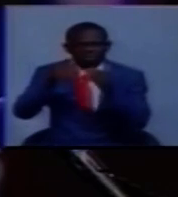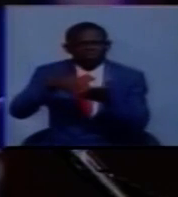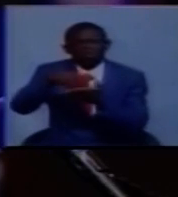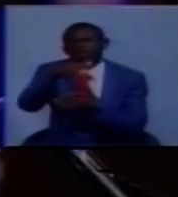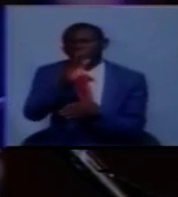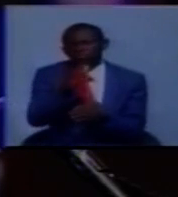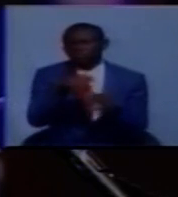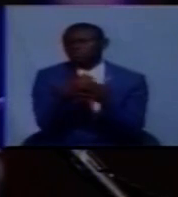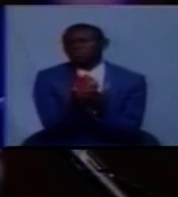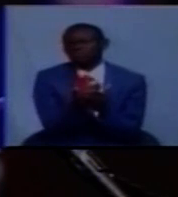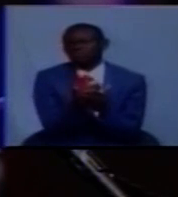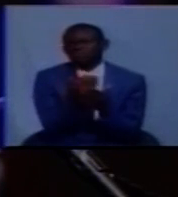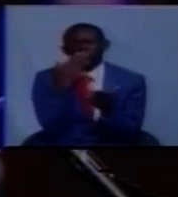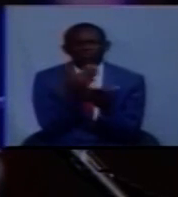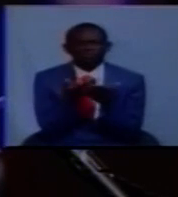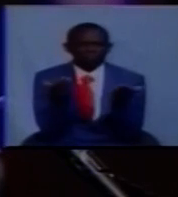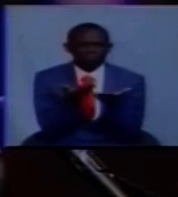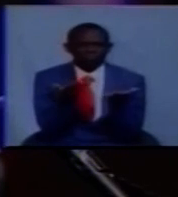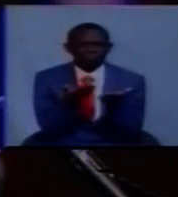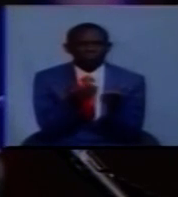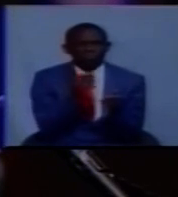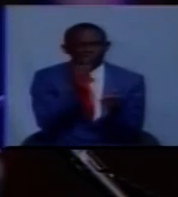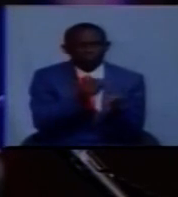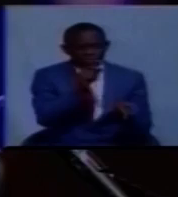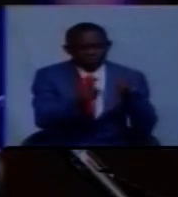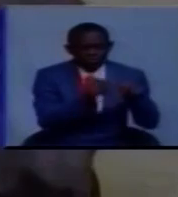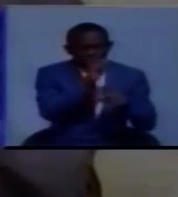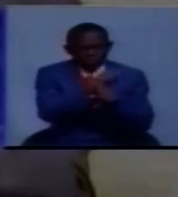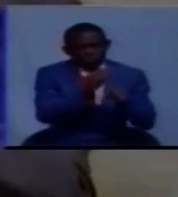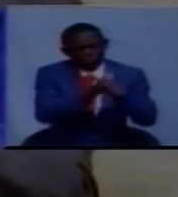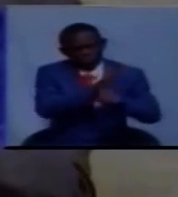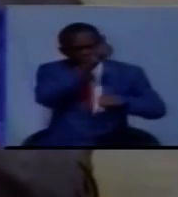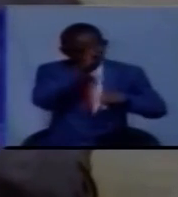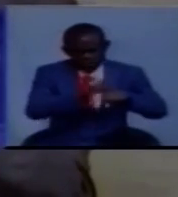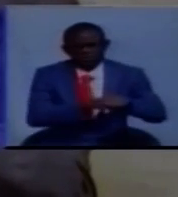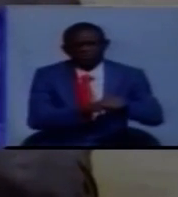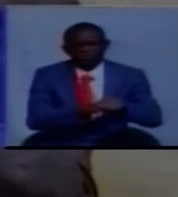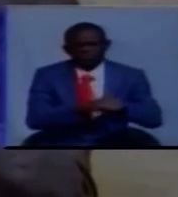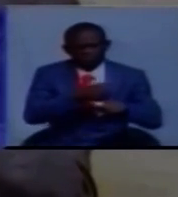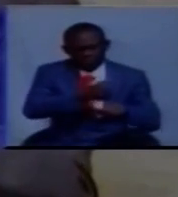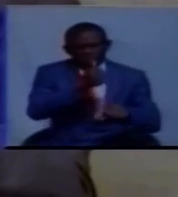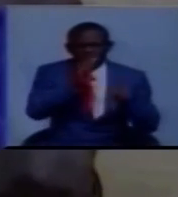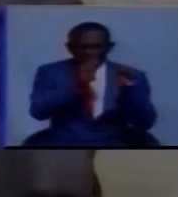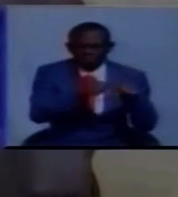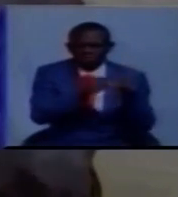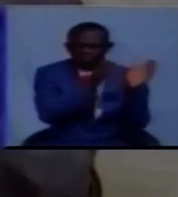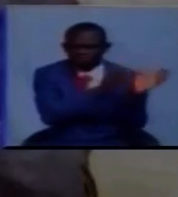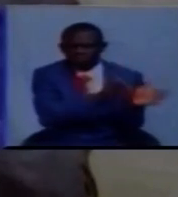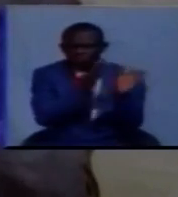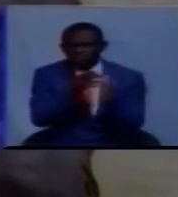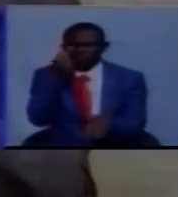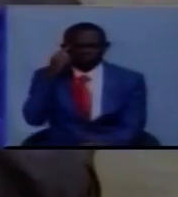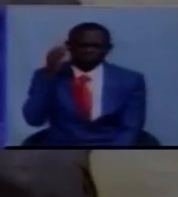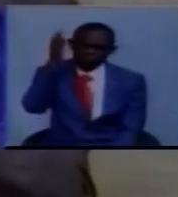You need people to know that today I'll be doing this, the following day this is what I'm going to do. At the age